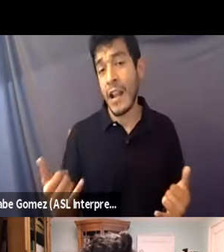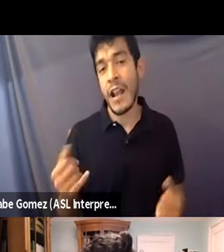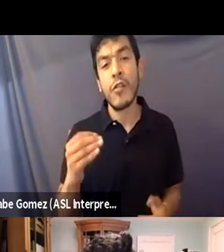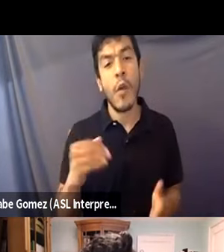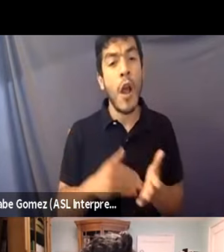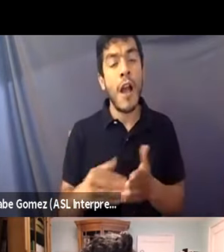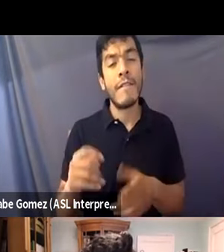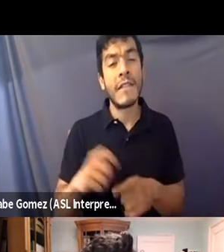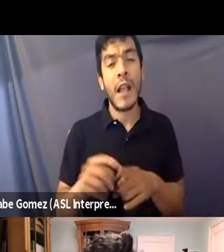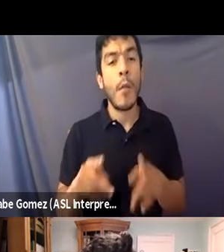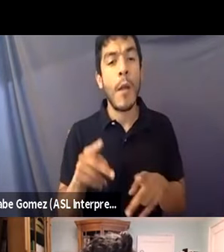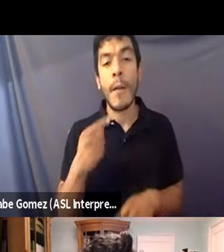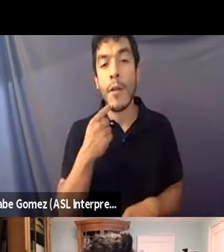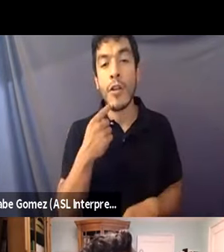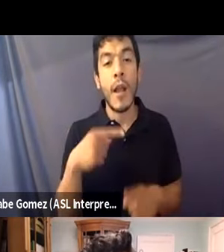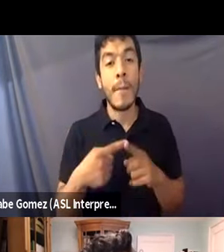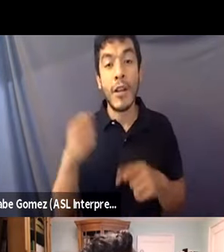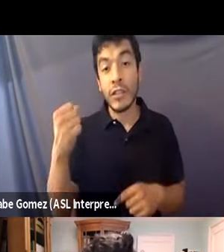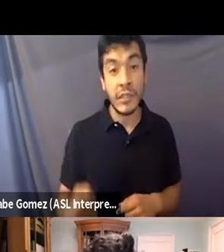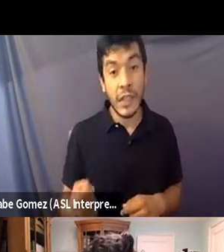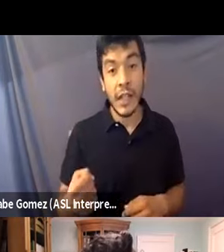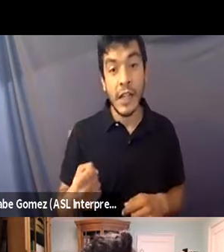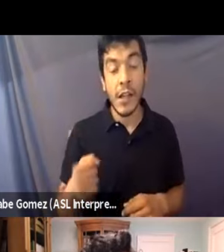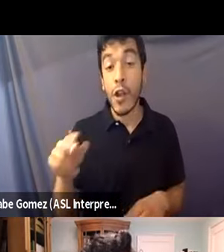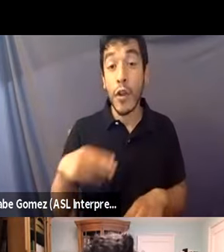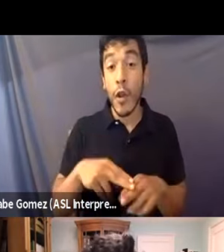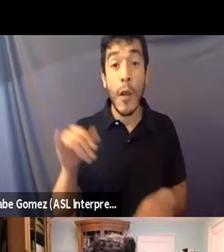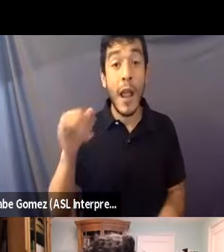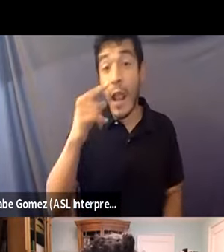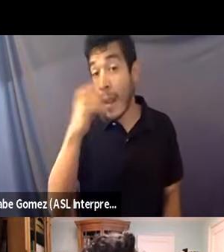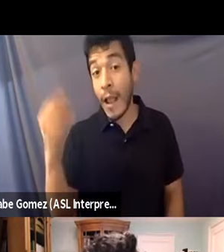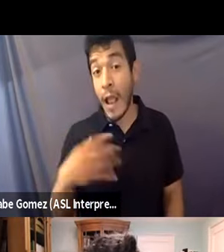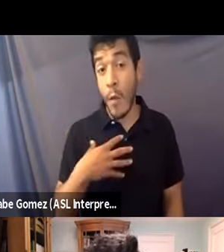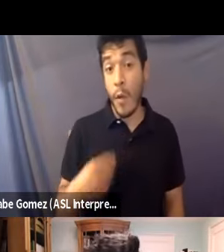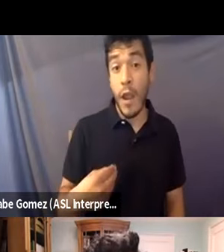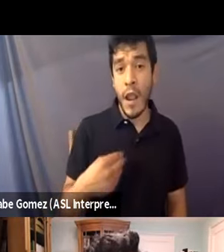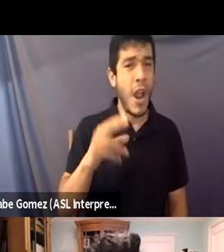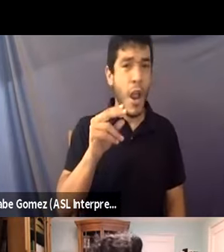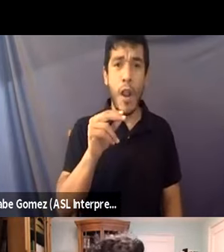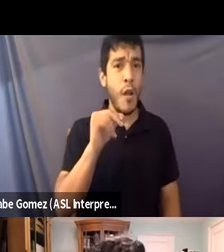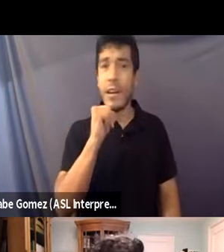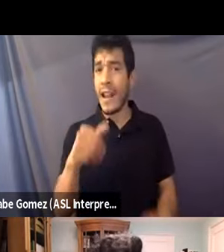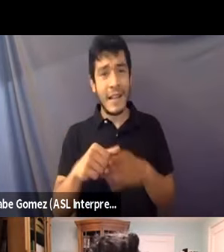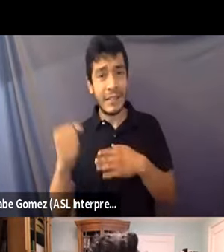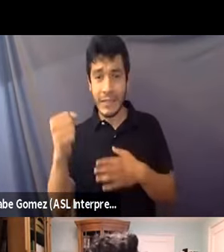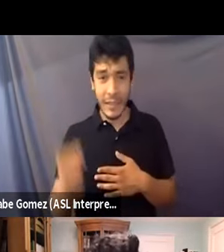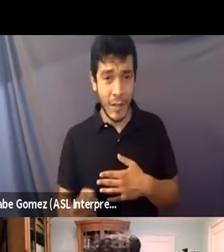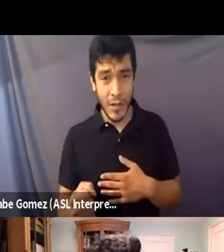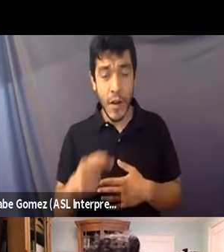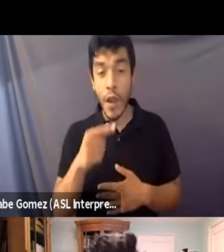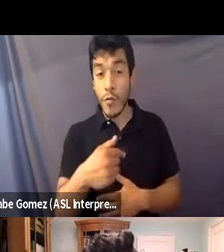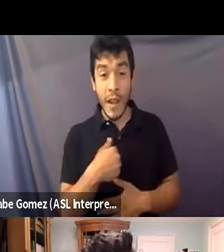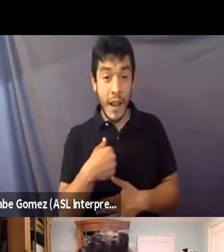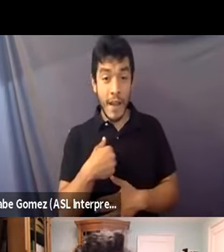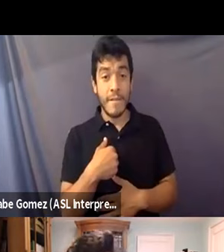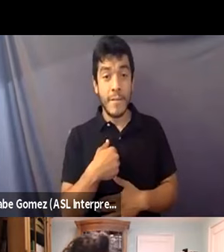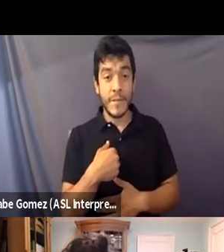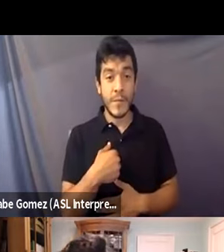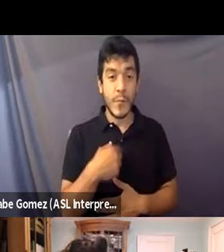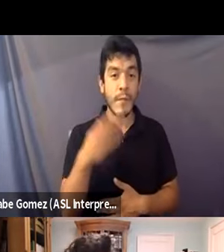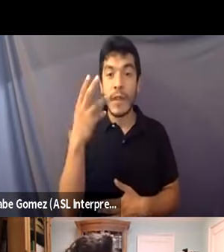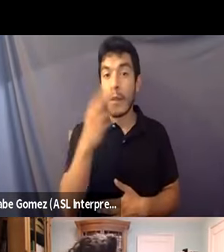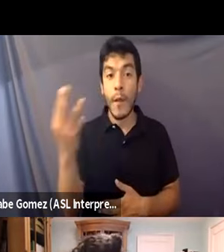when people talk about the south, it's usually it's like, it's just black and white. That's not who makes up the south, right? That you have a beautiful